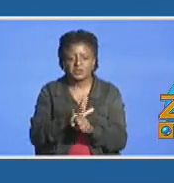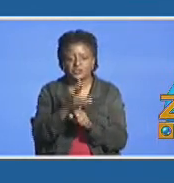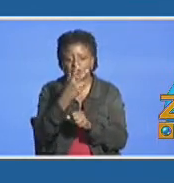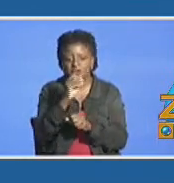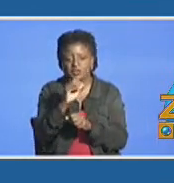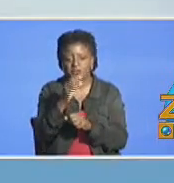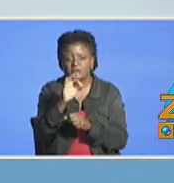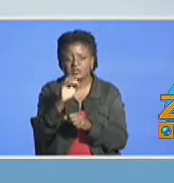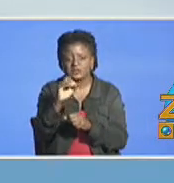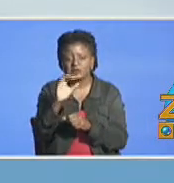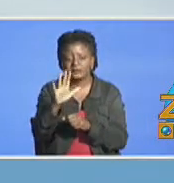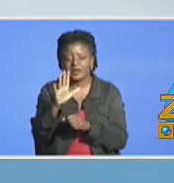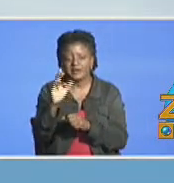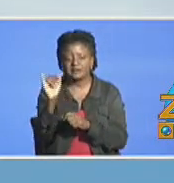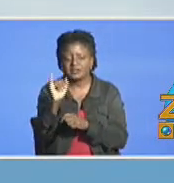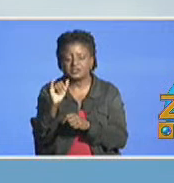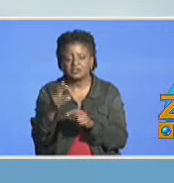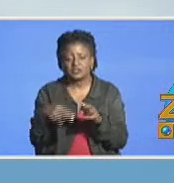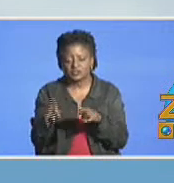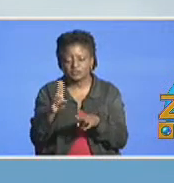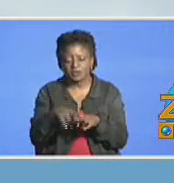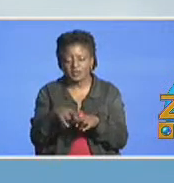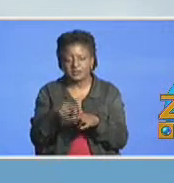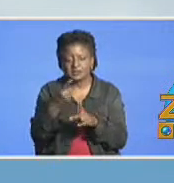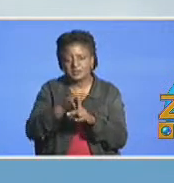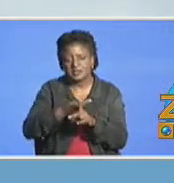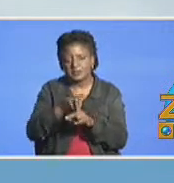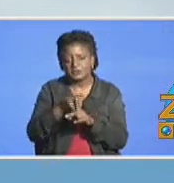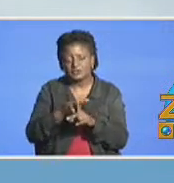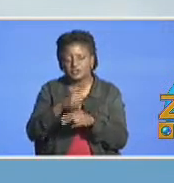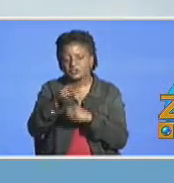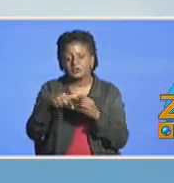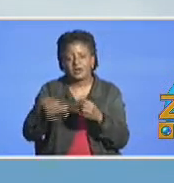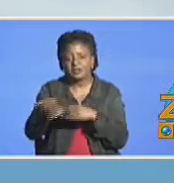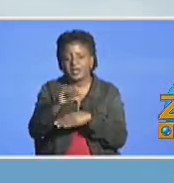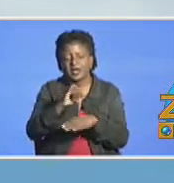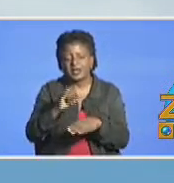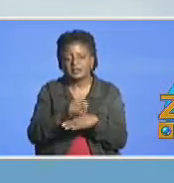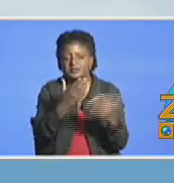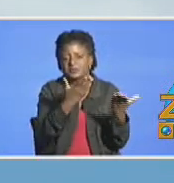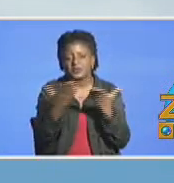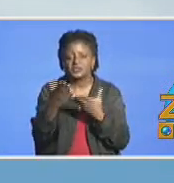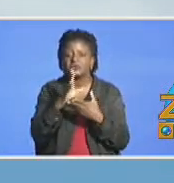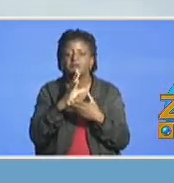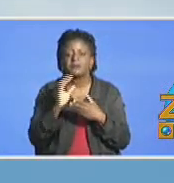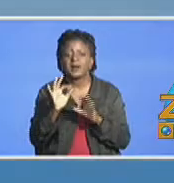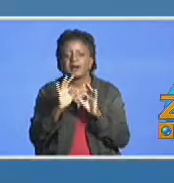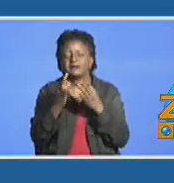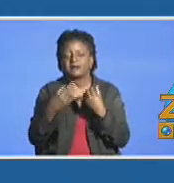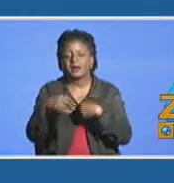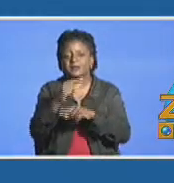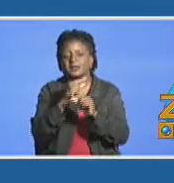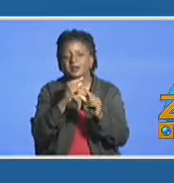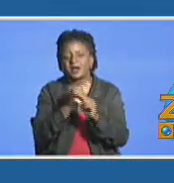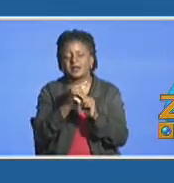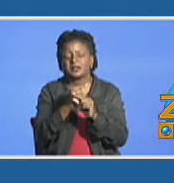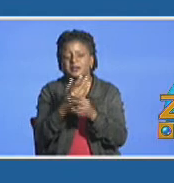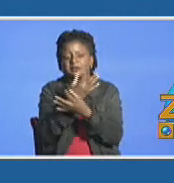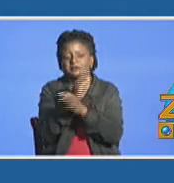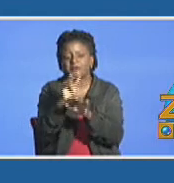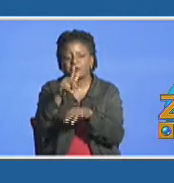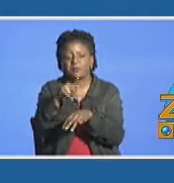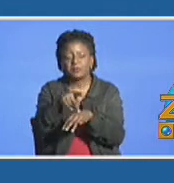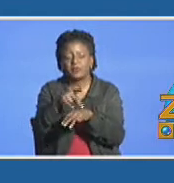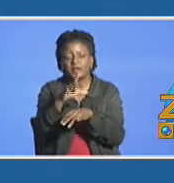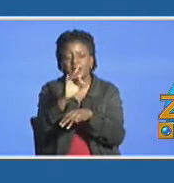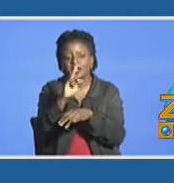And the pressure is rising. Temperatures around the islands this evening, they are brought to you by Family Guardian Insurance Company. We're protecting you. 81s